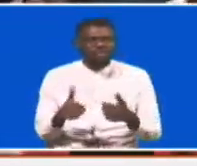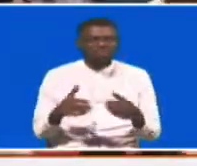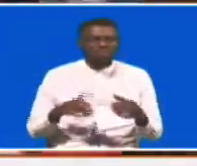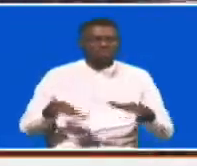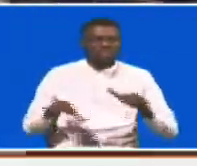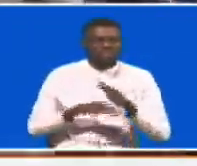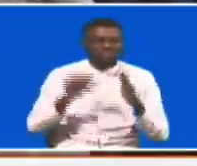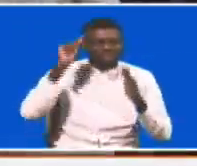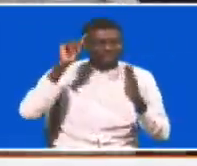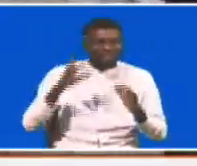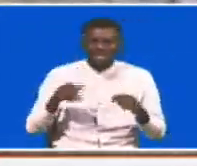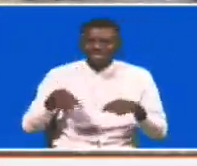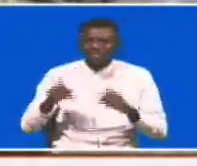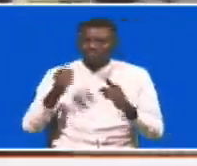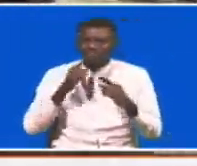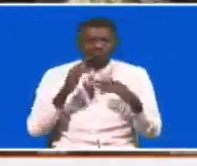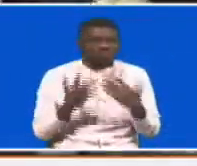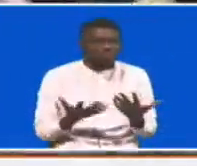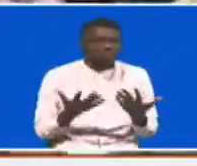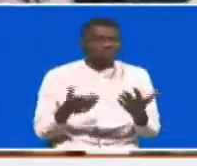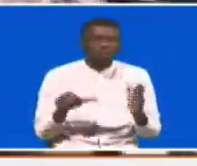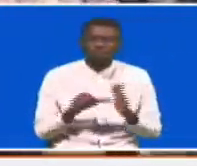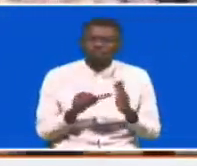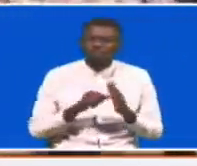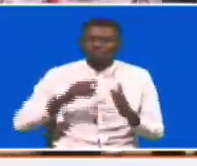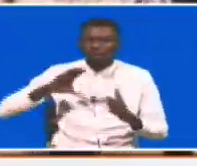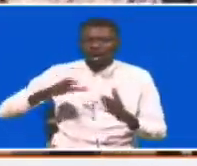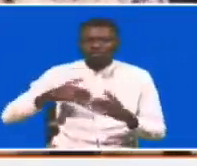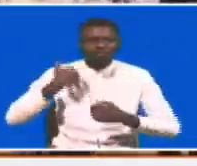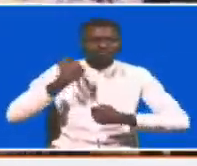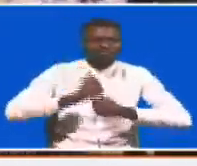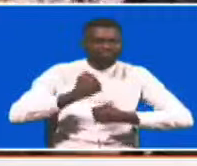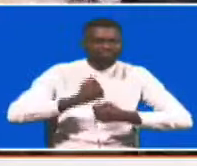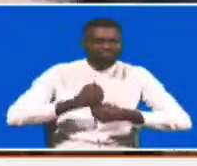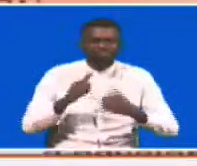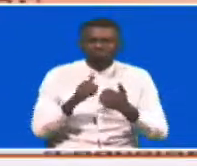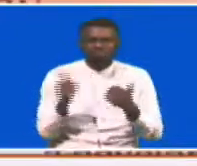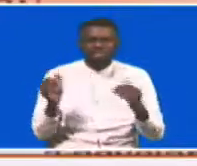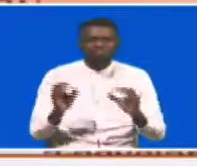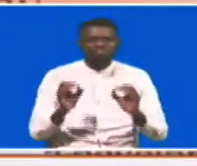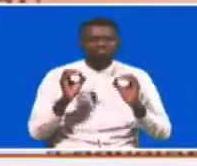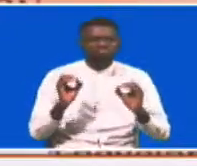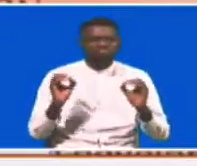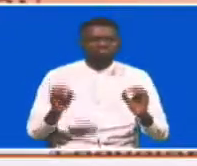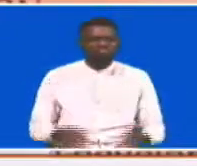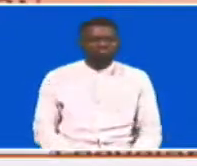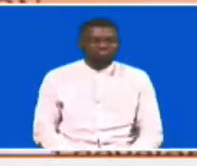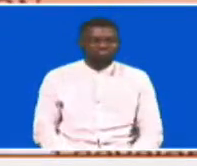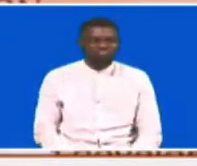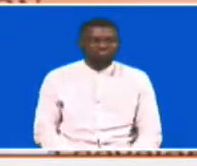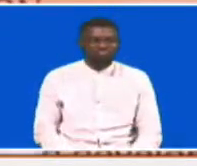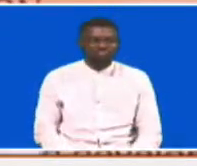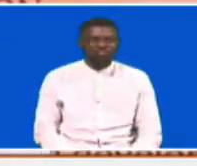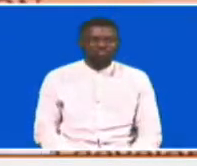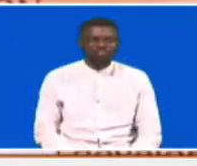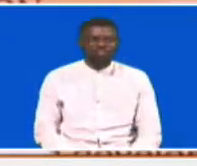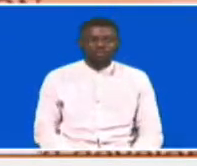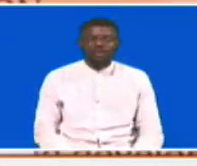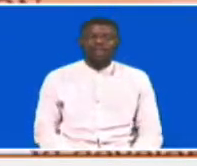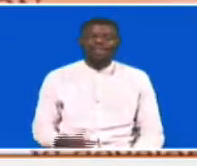deputy governor said this issue is crippling county functions. I am,